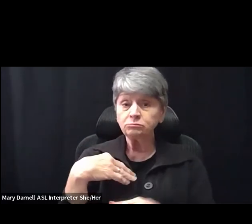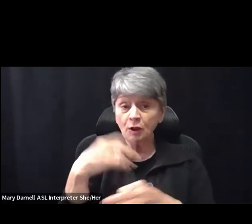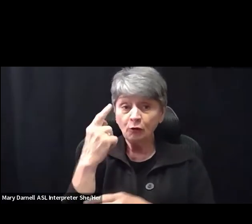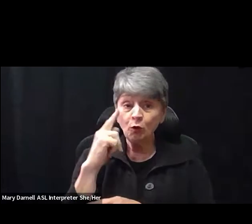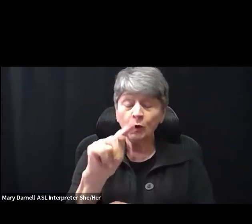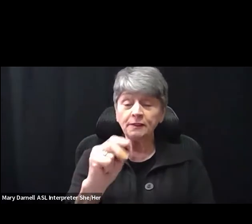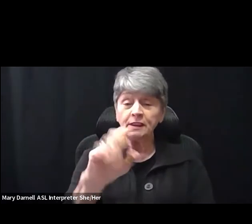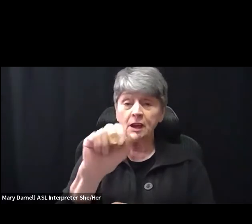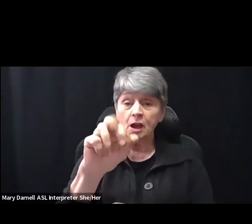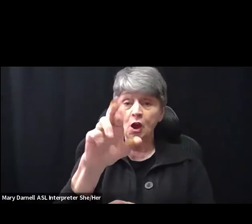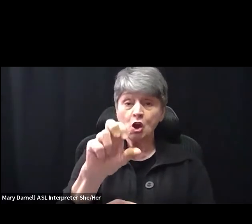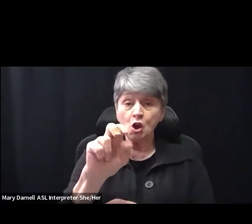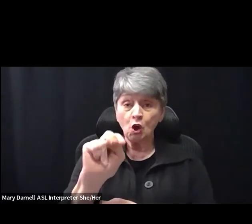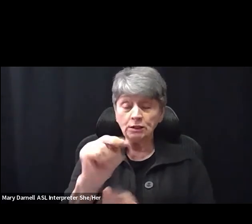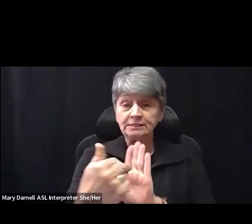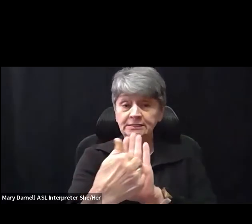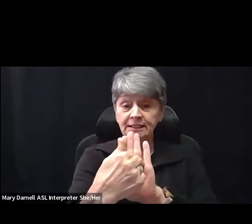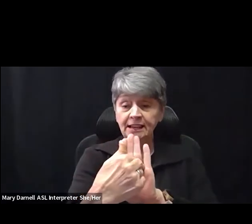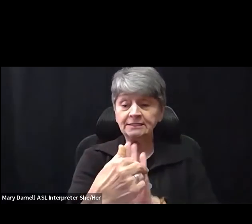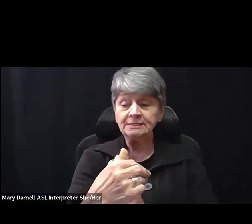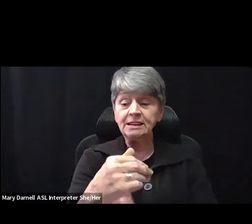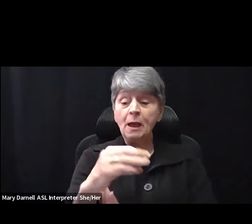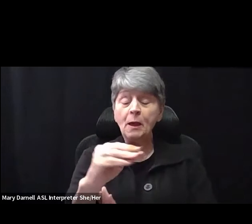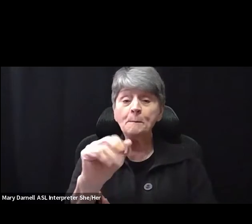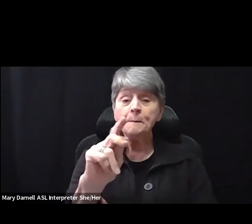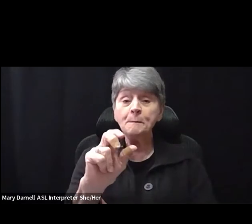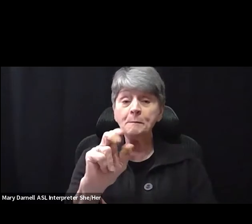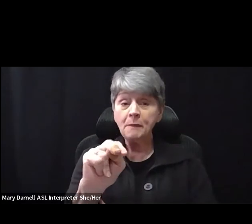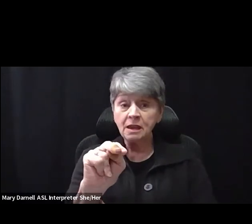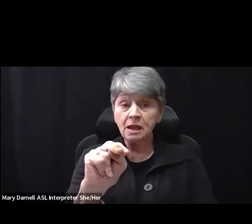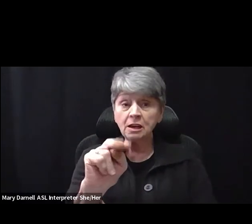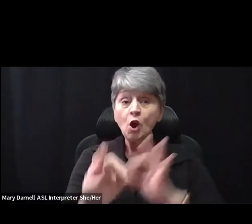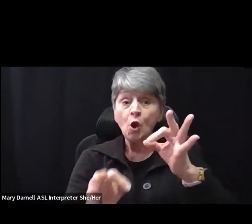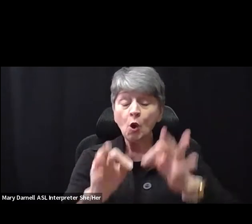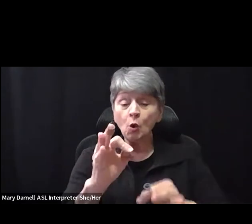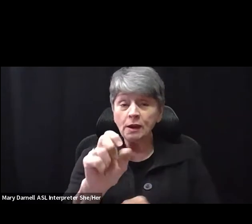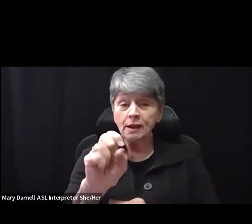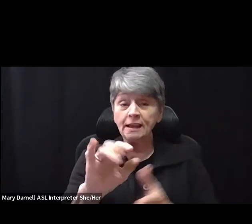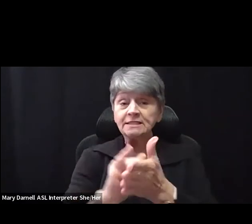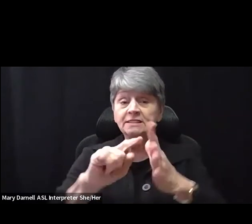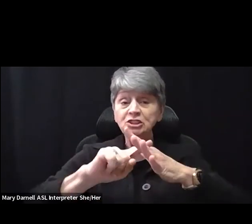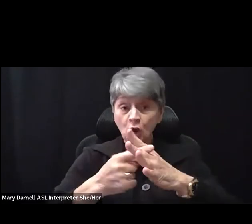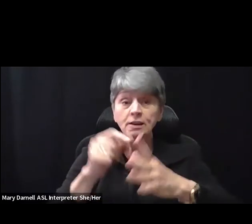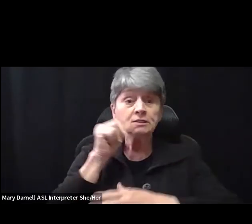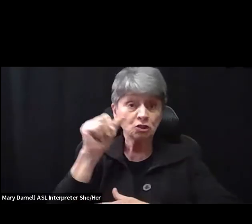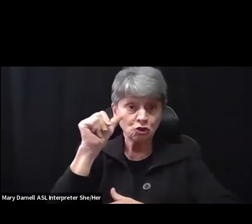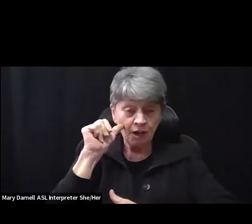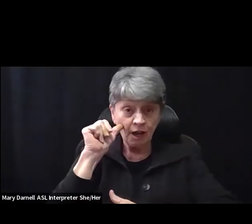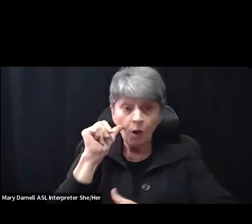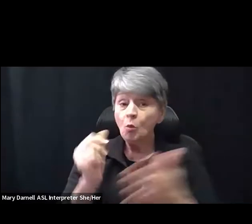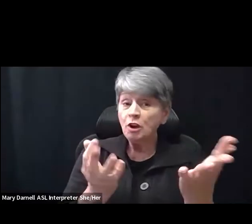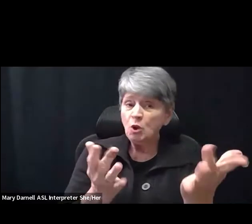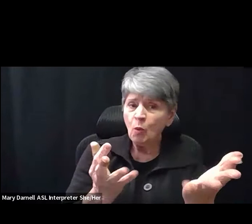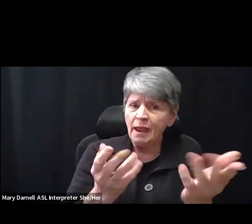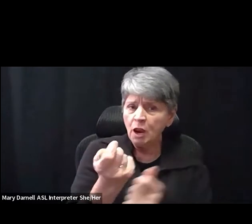Carson v. Makin Supreme Court case that was just decided yesterday. We're going to give it a few minutes because we have a lot of folks that have signed up